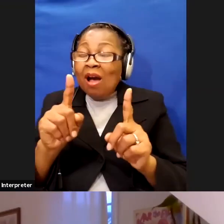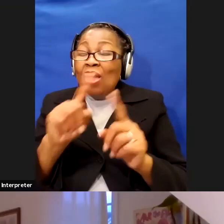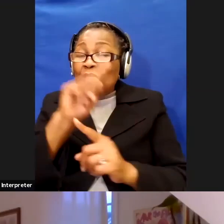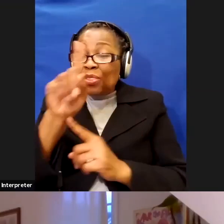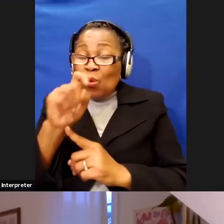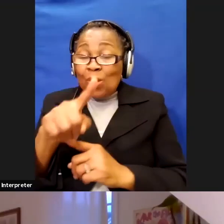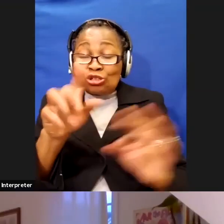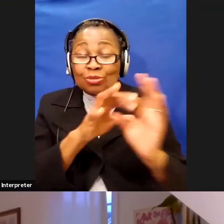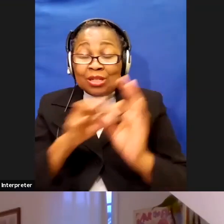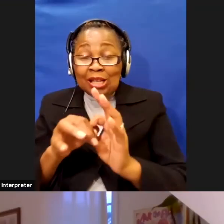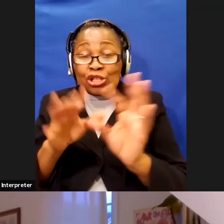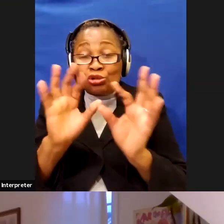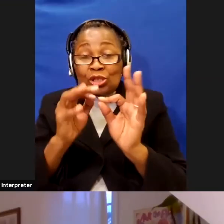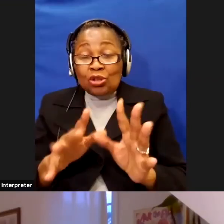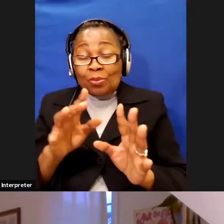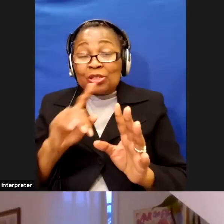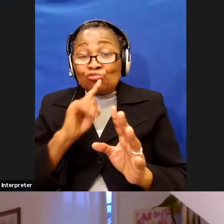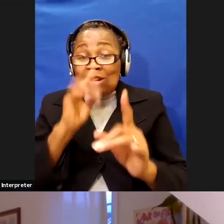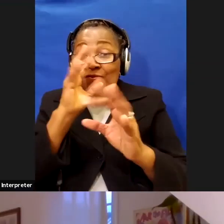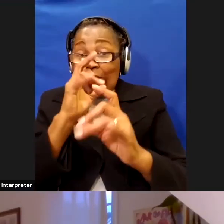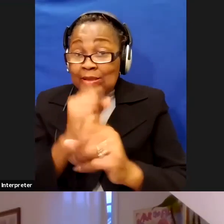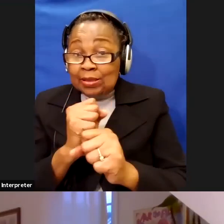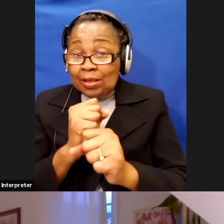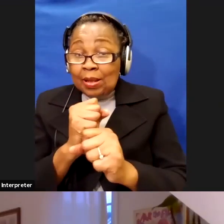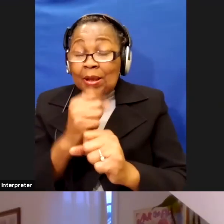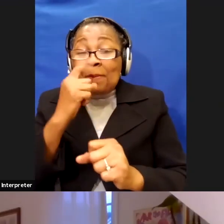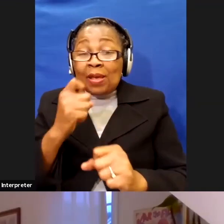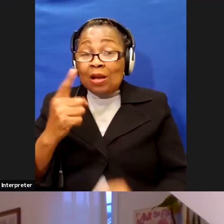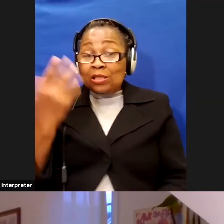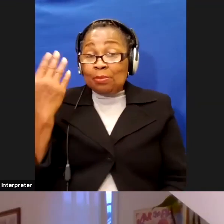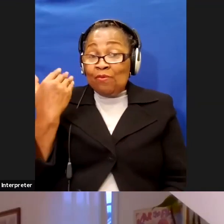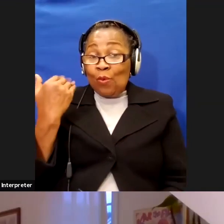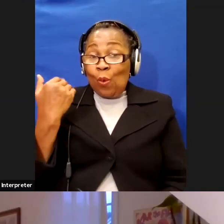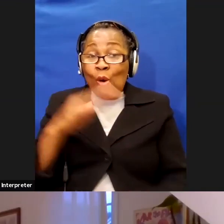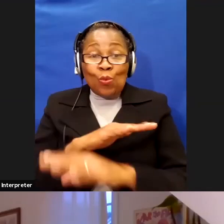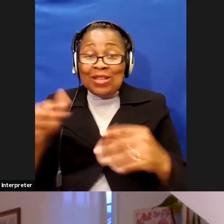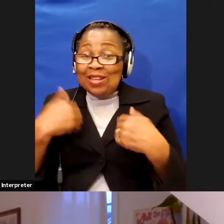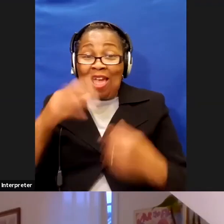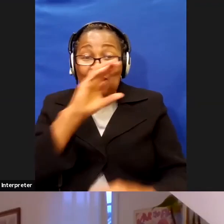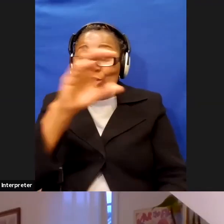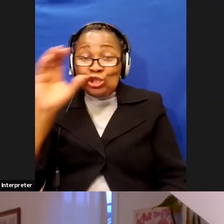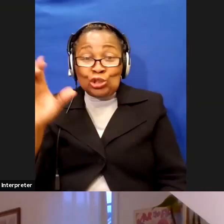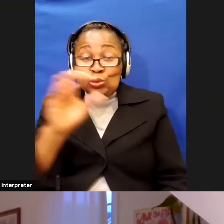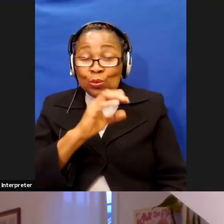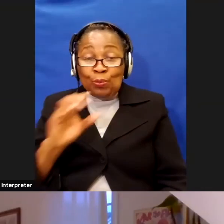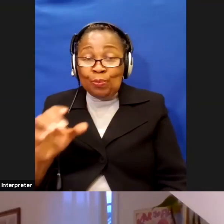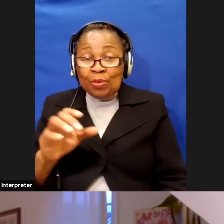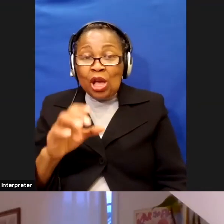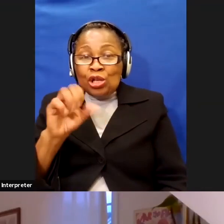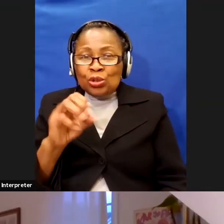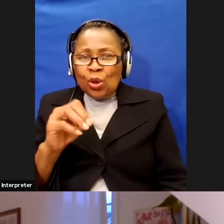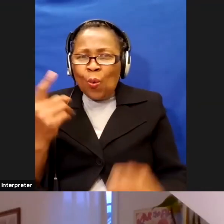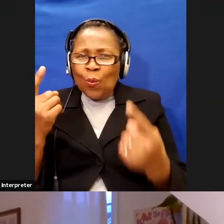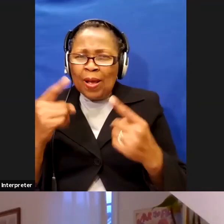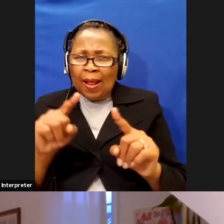interpreters is really intriguing to me right now, because before we didn't have Zoom, and I'm kind of thinking here, what happens? Because we see